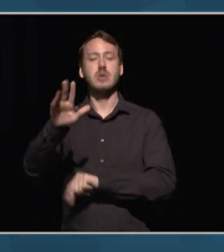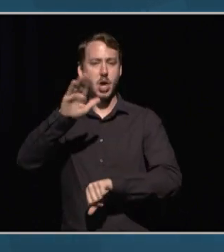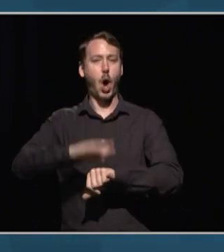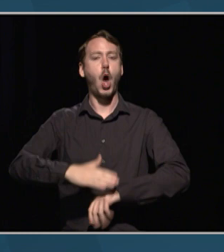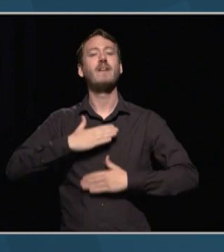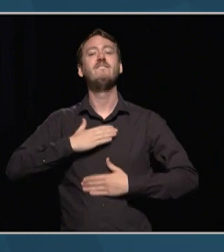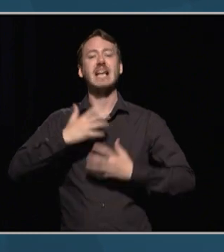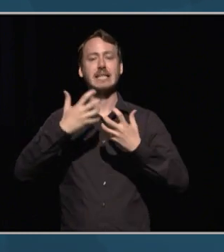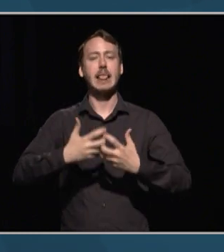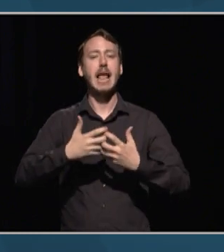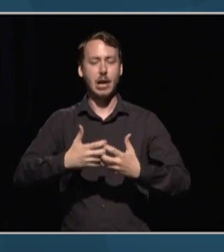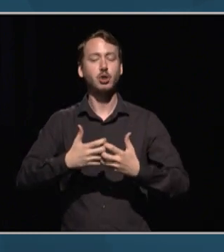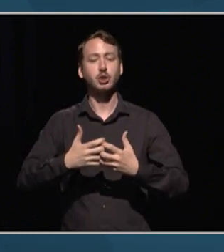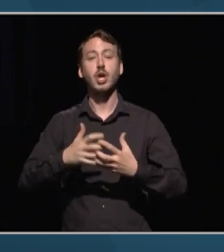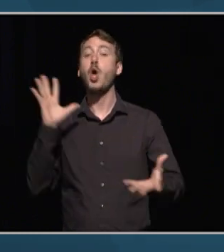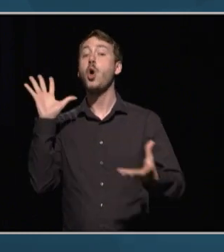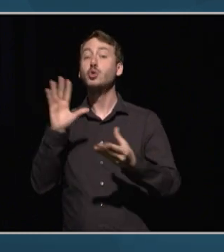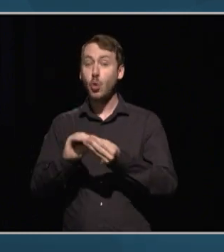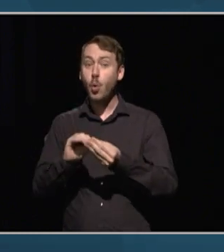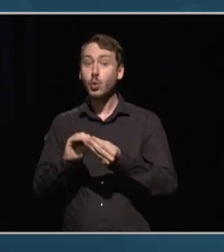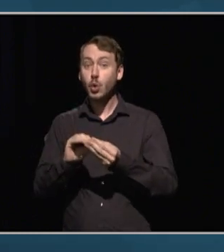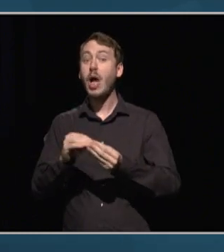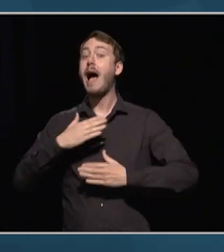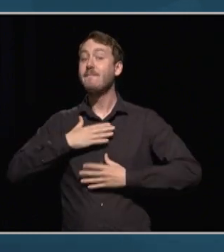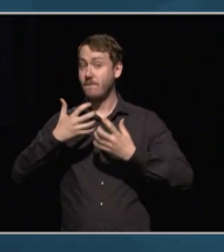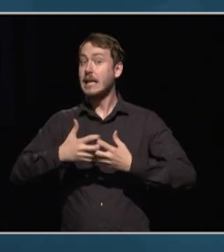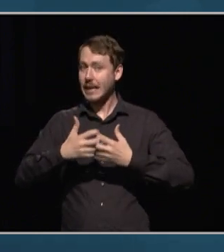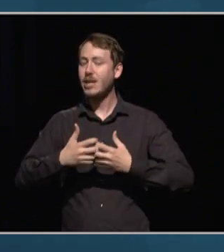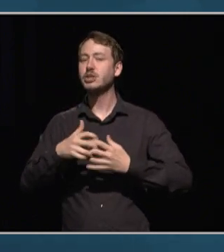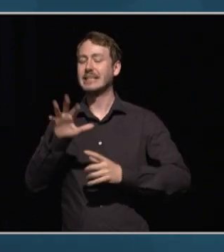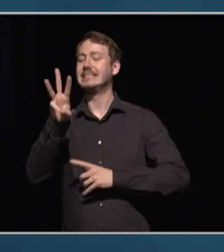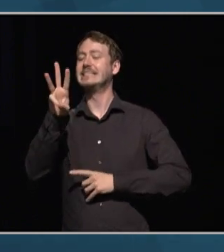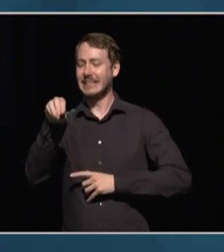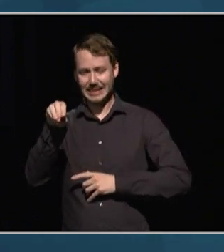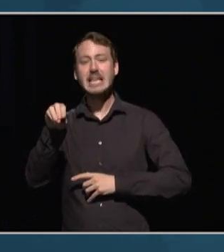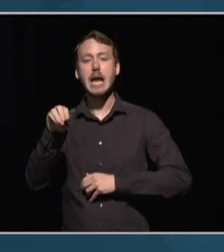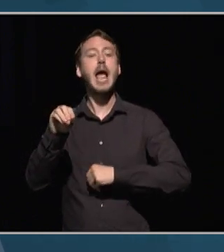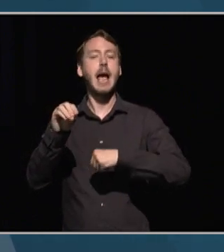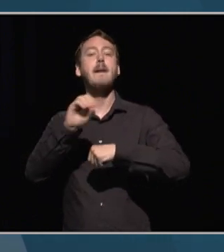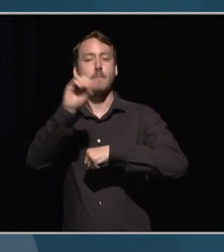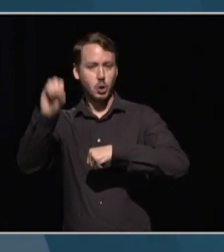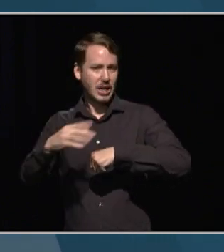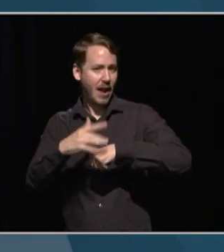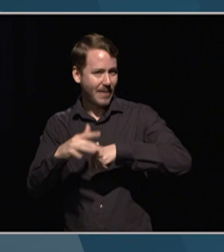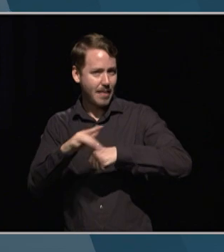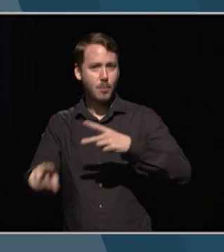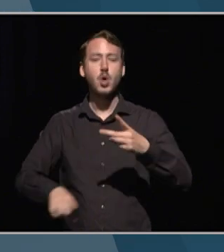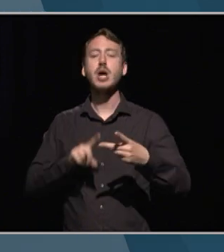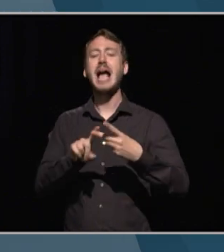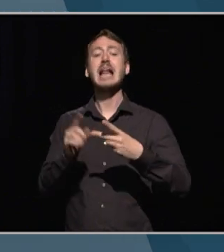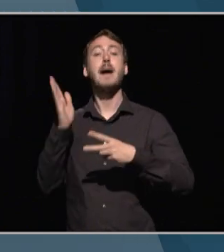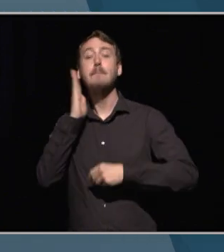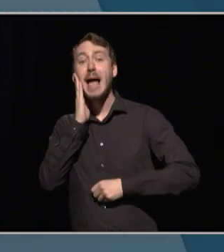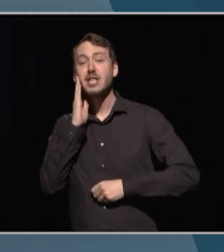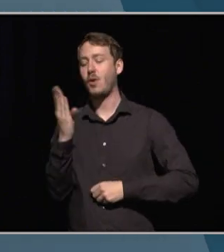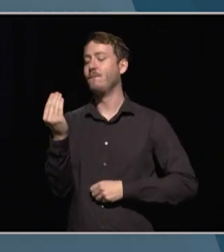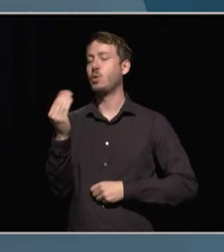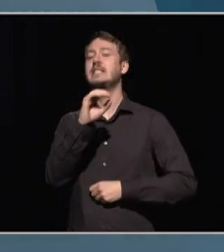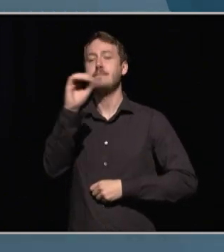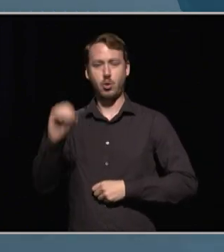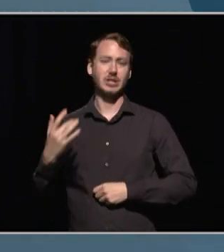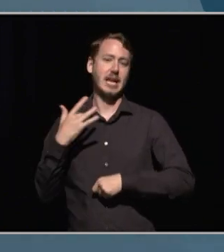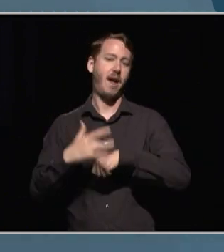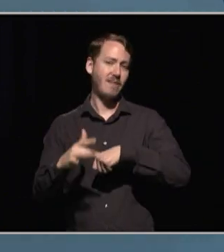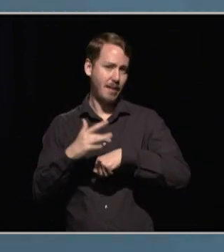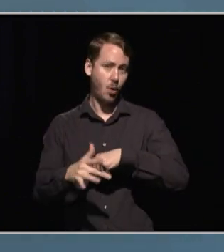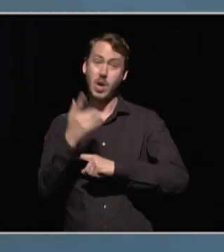In terms of capacity, 65% of ventilators are available, as well as 14% of staffed hospital beds. It's Tuesday, so we